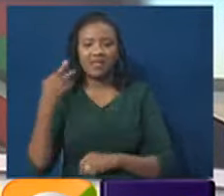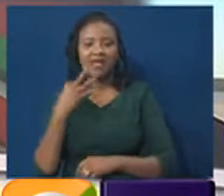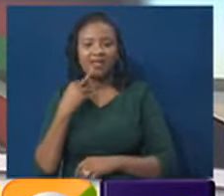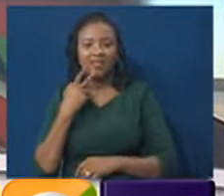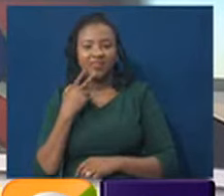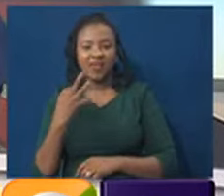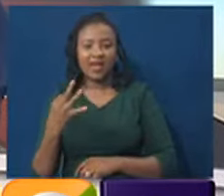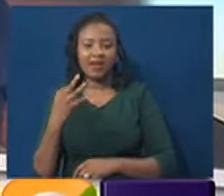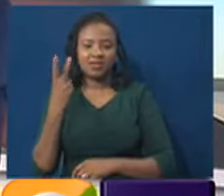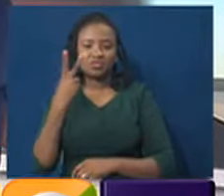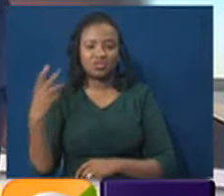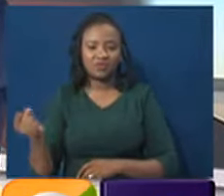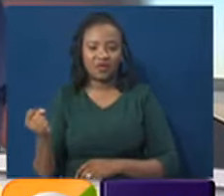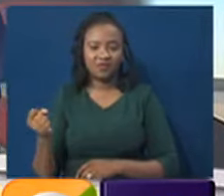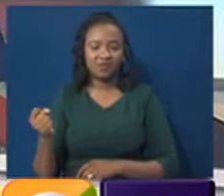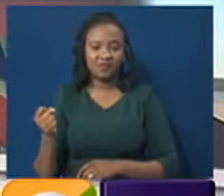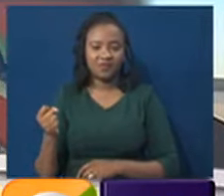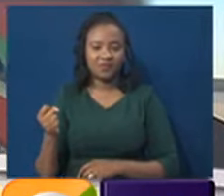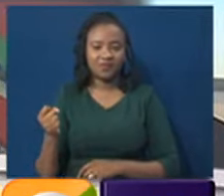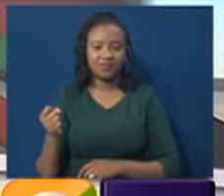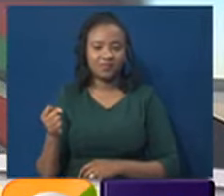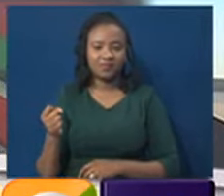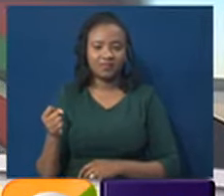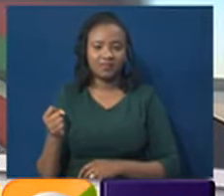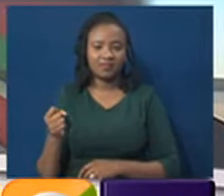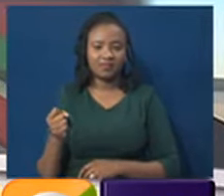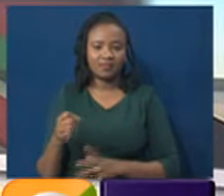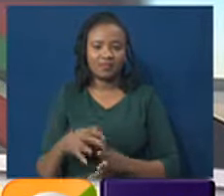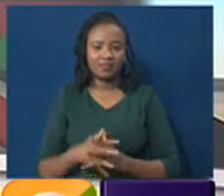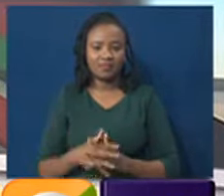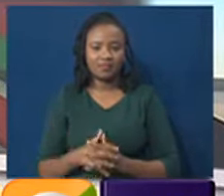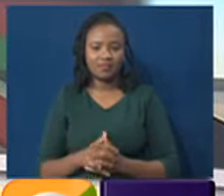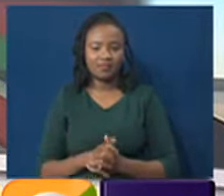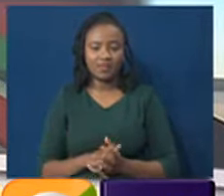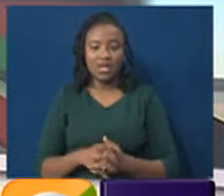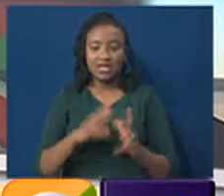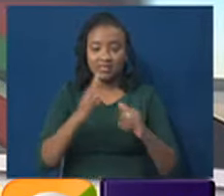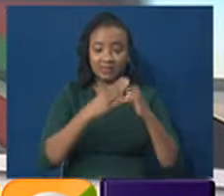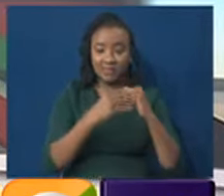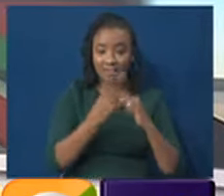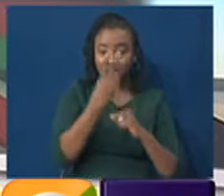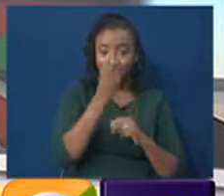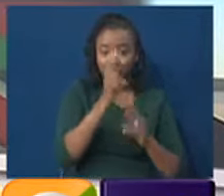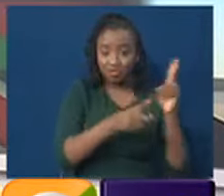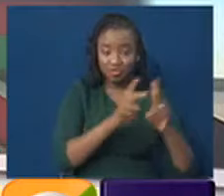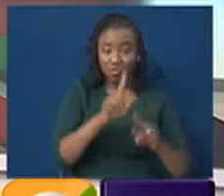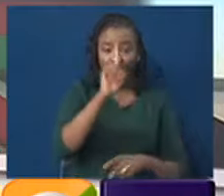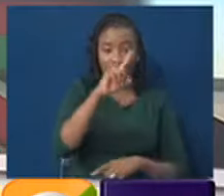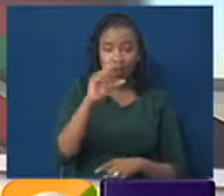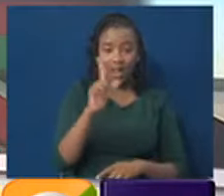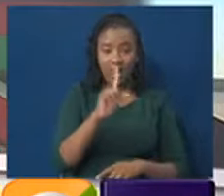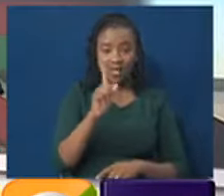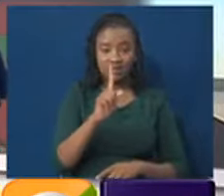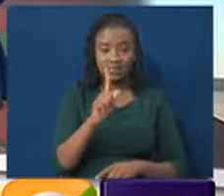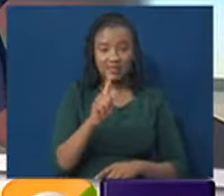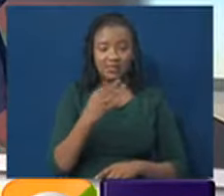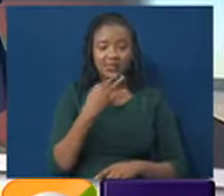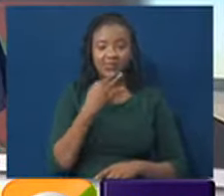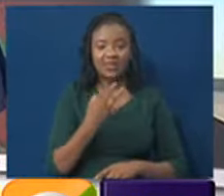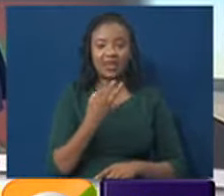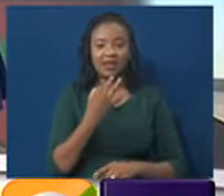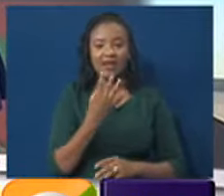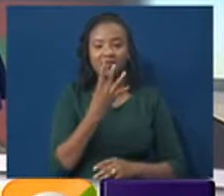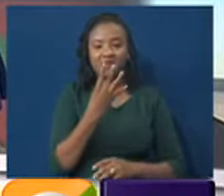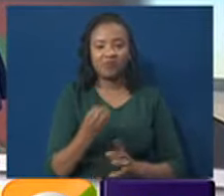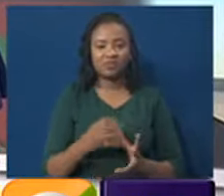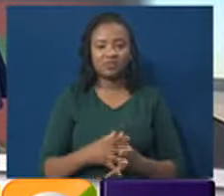We're given there an estimate. Per liter or per 5 liters? Per liter, 1 liter. Yes. September 2022, a liter of 340 shillings. Totally. We'll be patient with you.